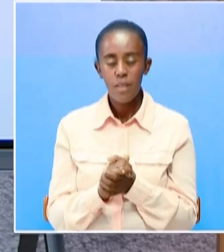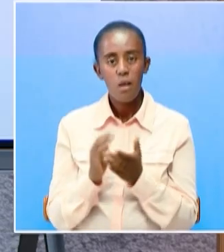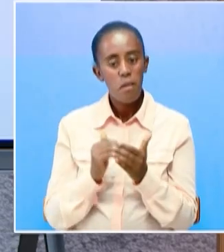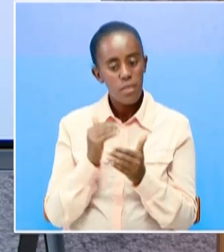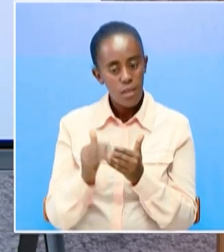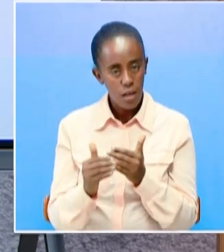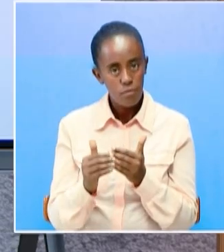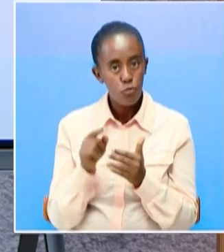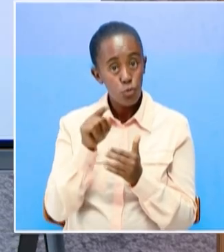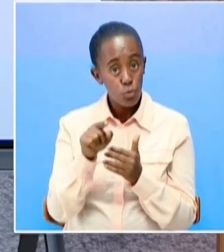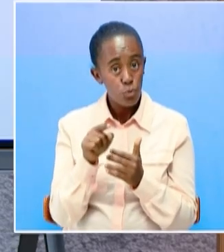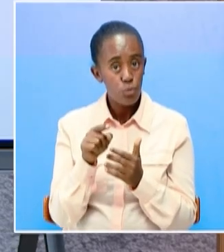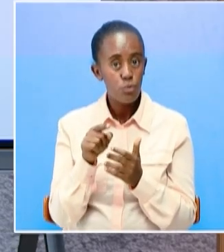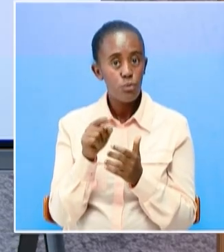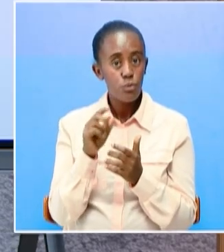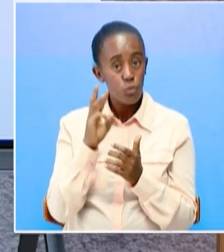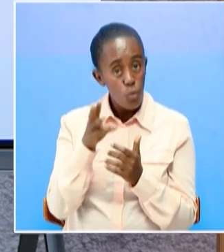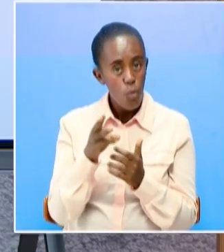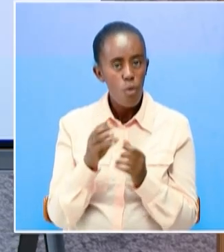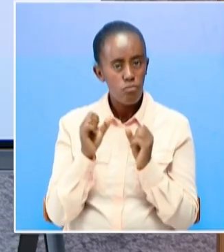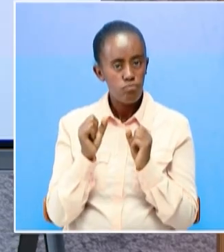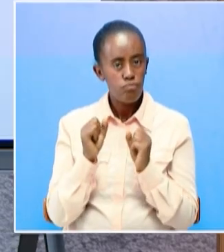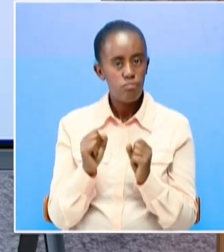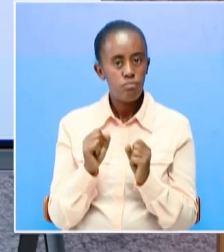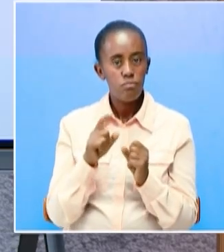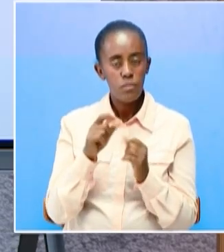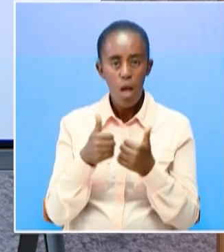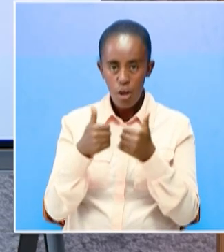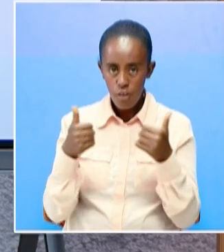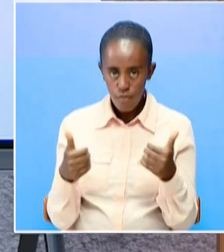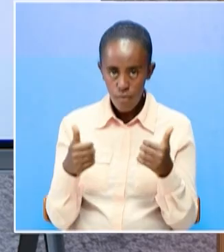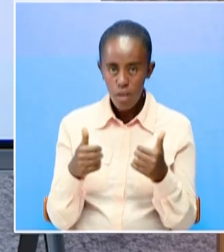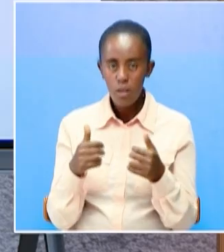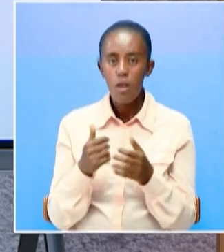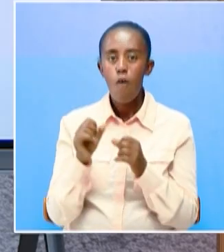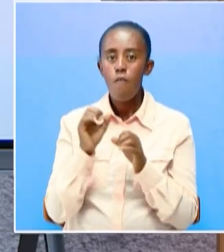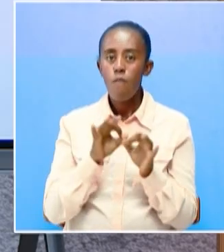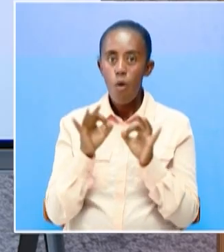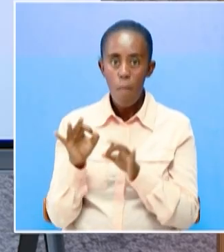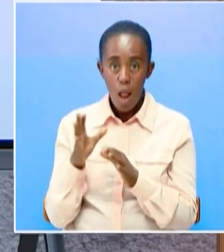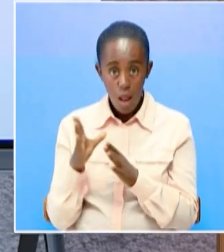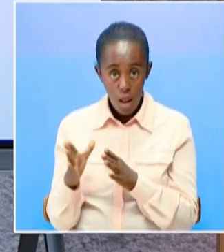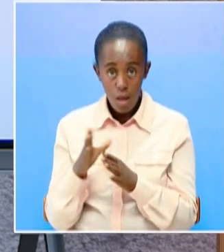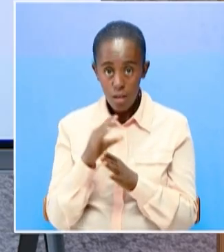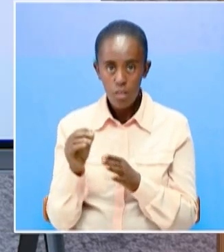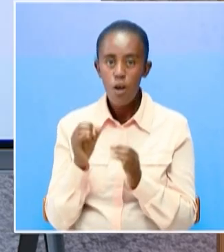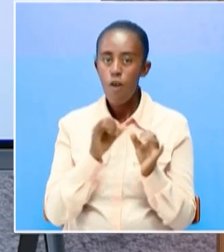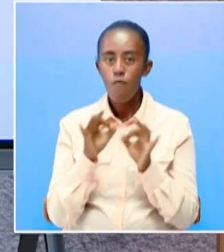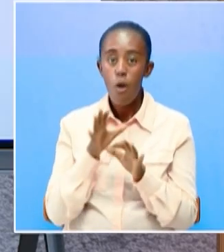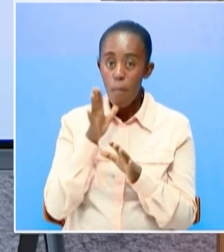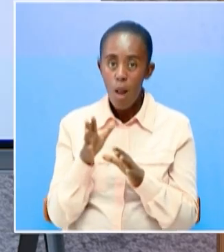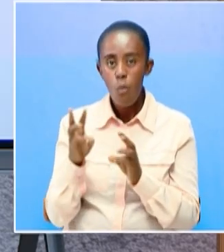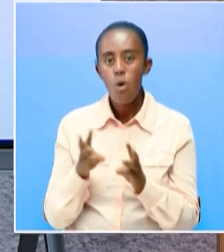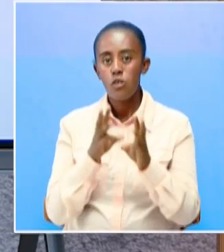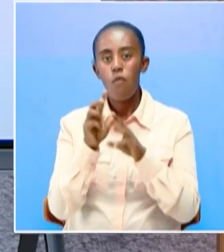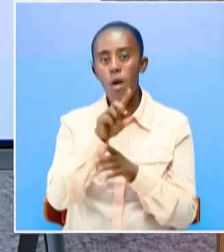Then you will be able to identify formal and informal ways of